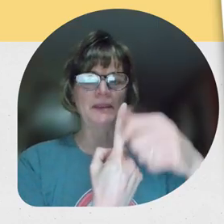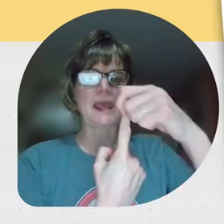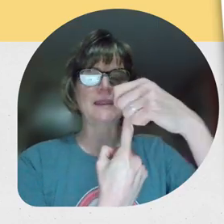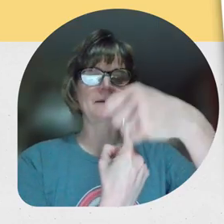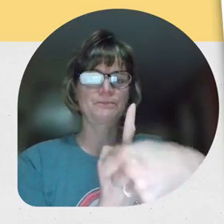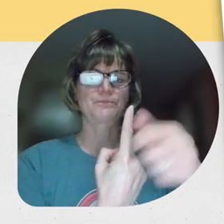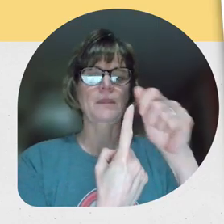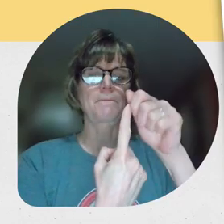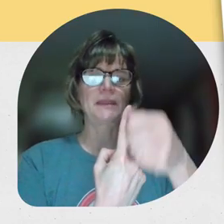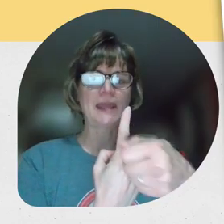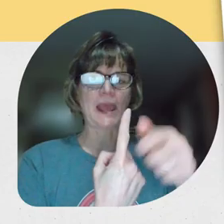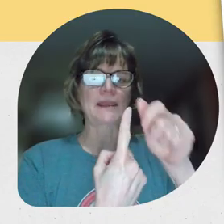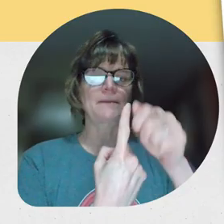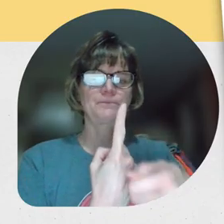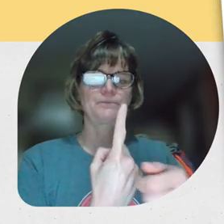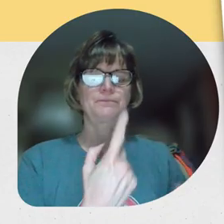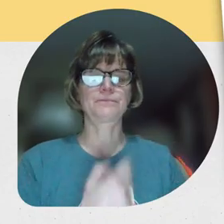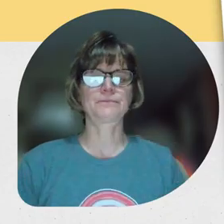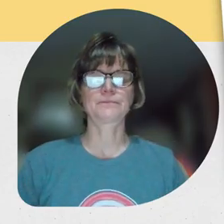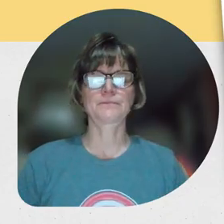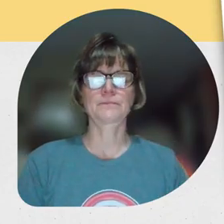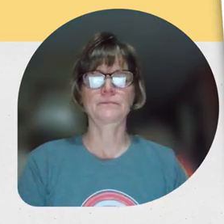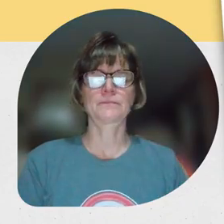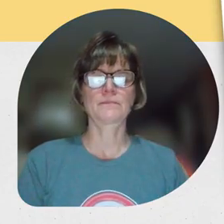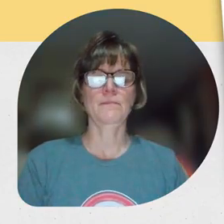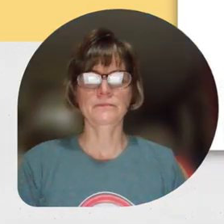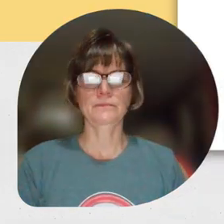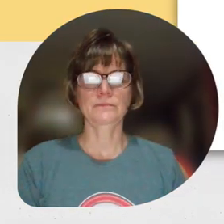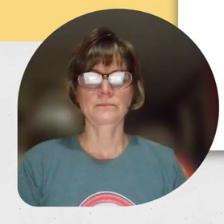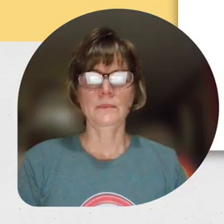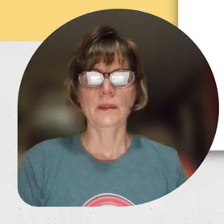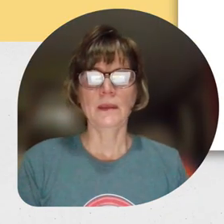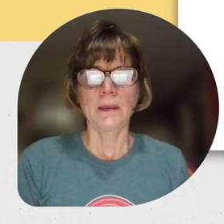the banana. Banana.